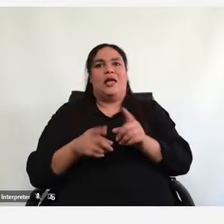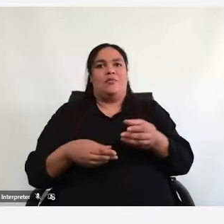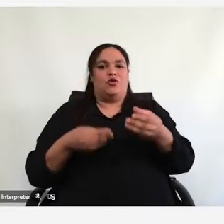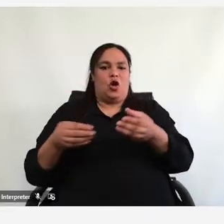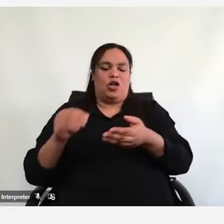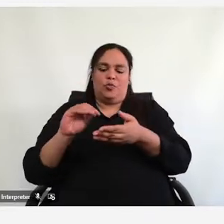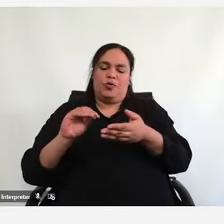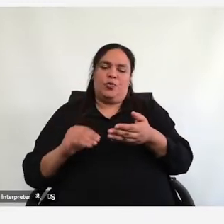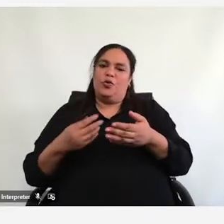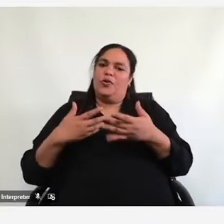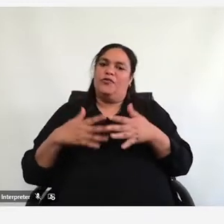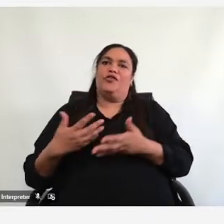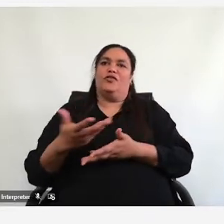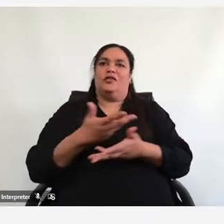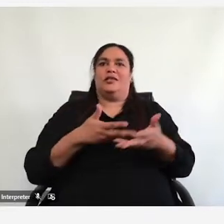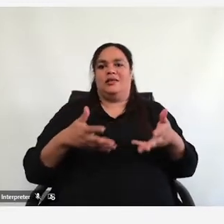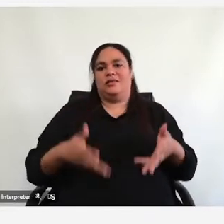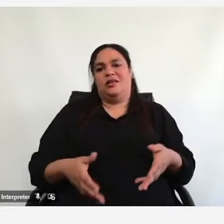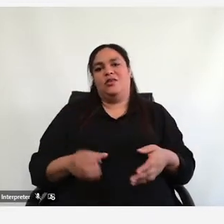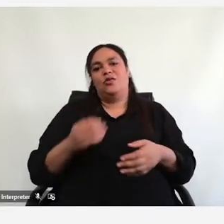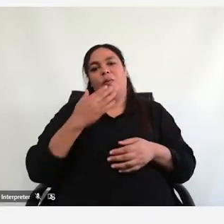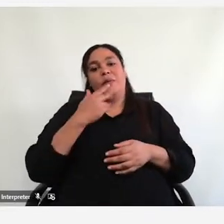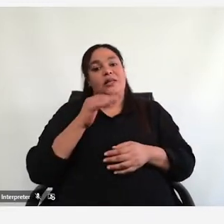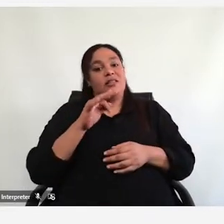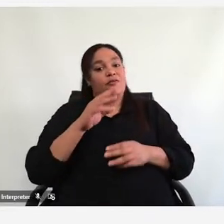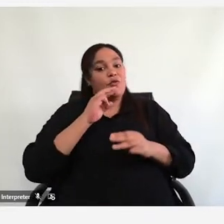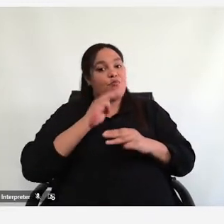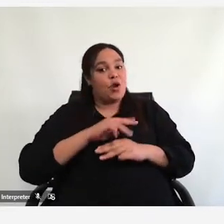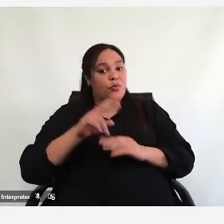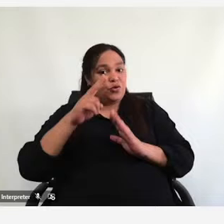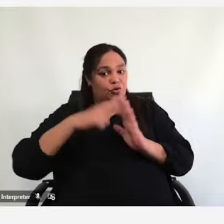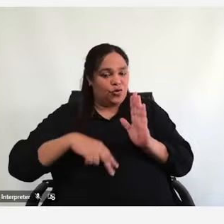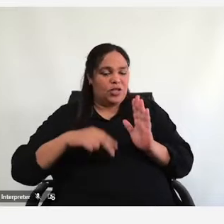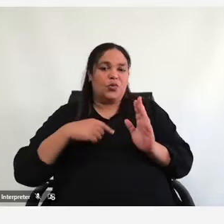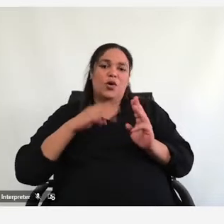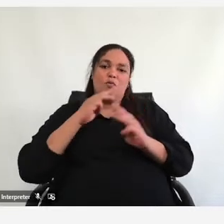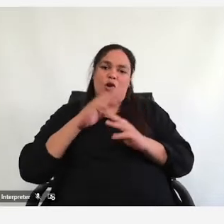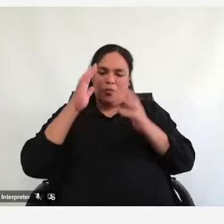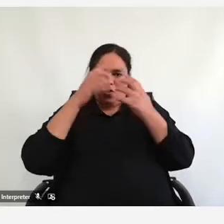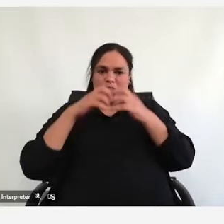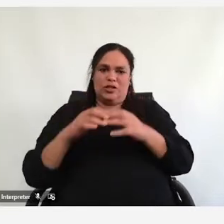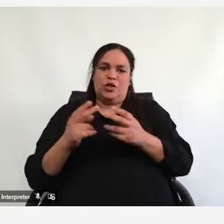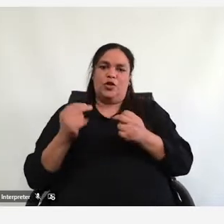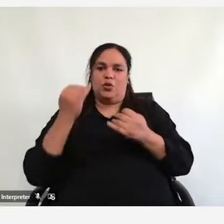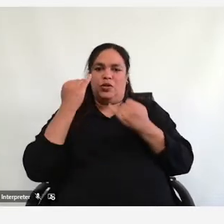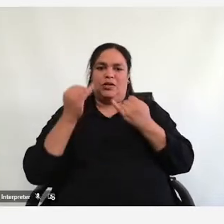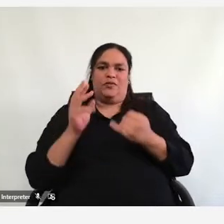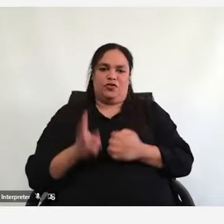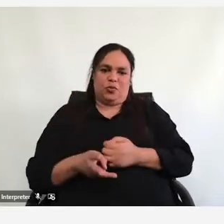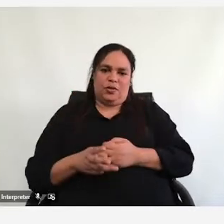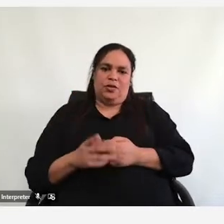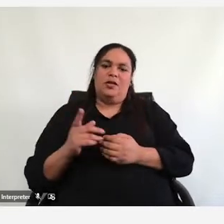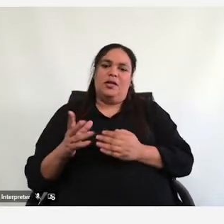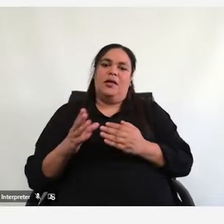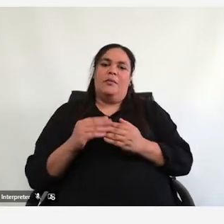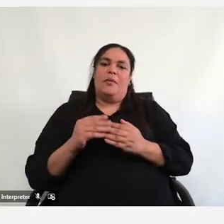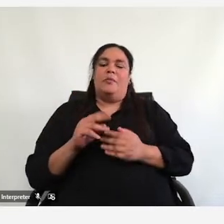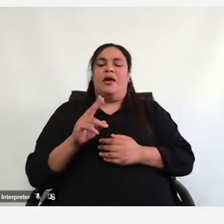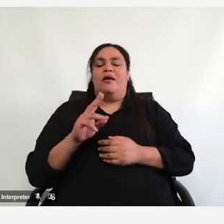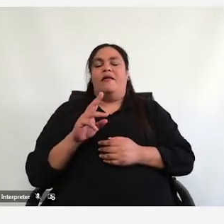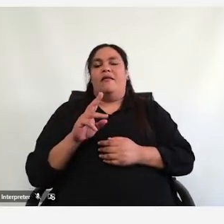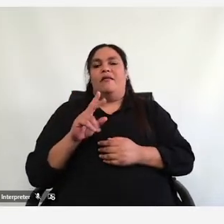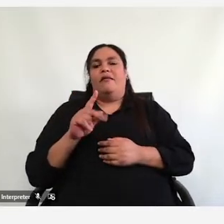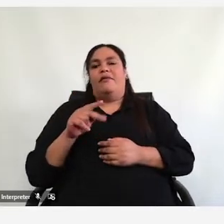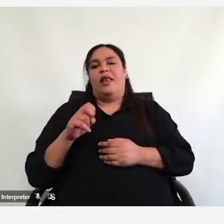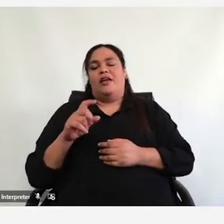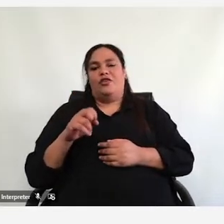we have already tabled. So please, if you promise to read, we promise to consider new innovations. To Member Philander,